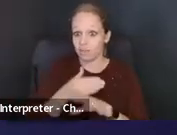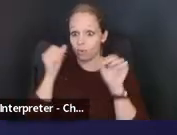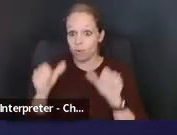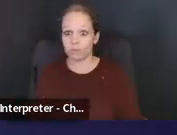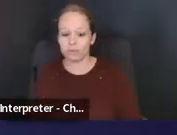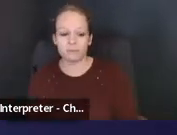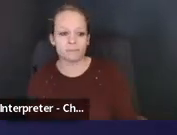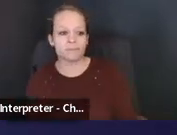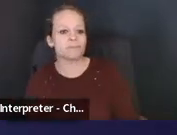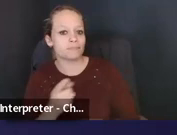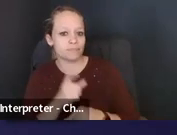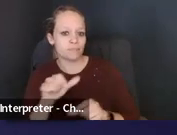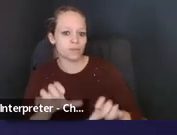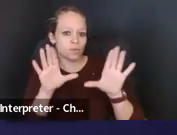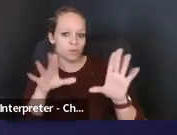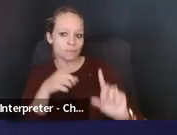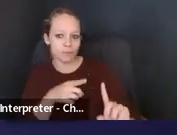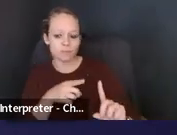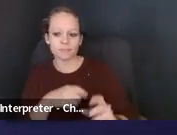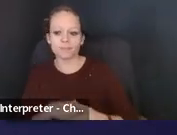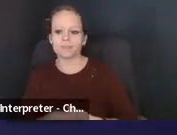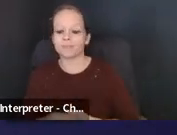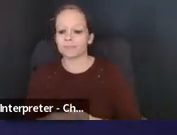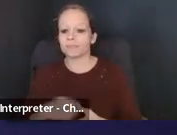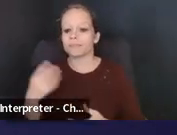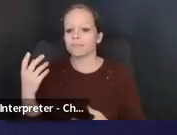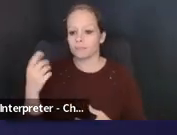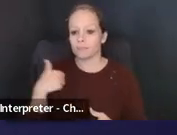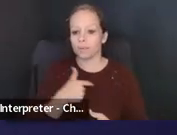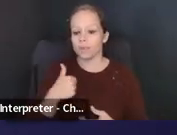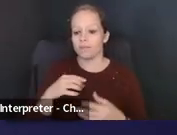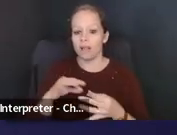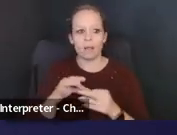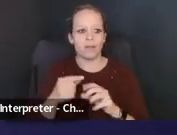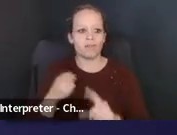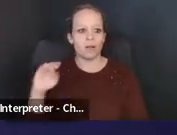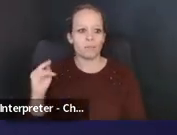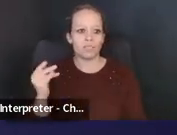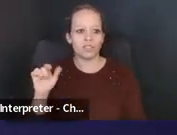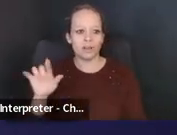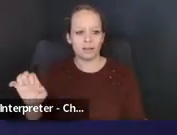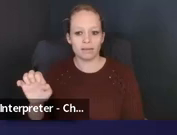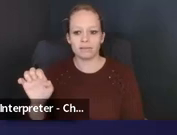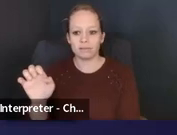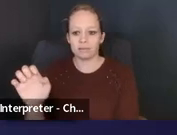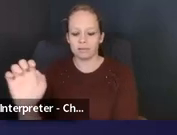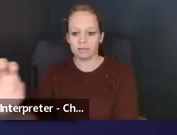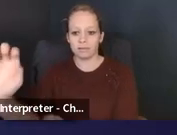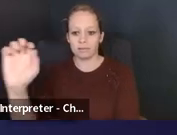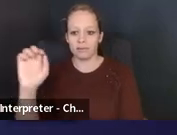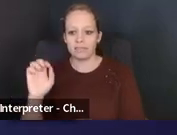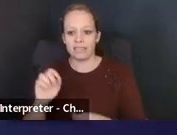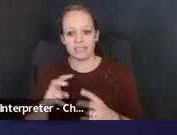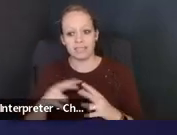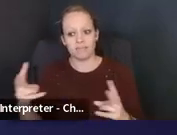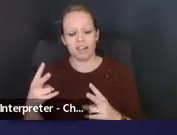Appreciate that. Yeah, that's a terrific point. Dr. Rummel, we have a comment in the chat. It's from Michelle. Another comment from useful and very